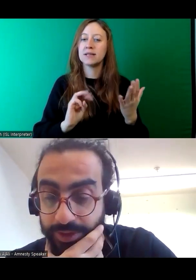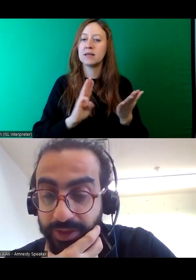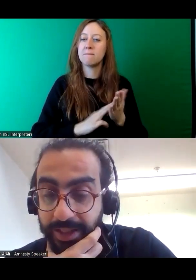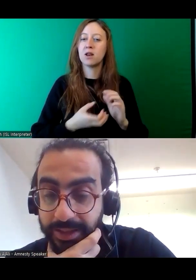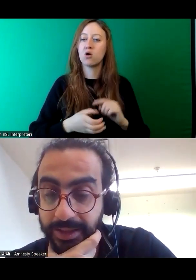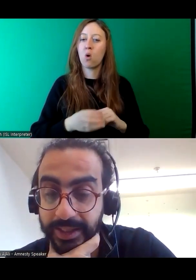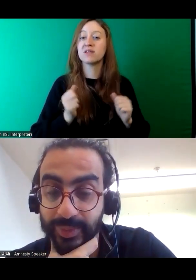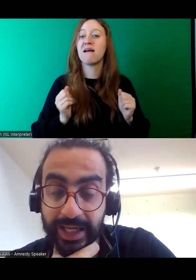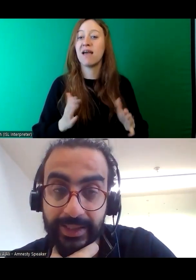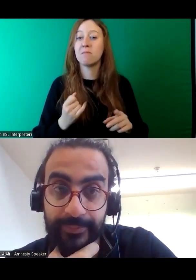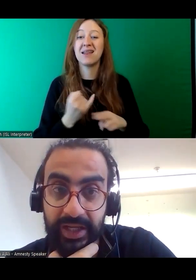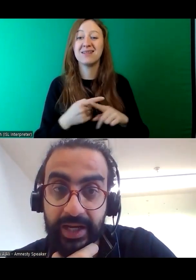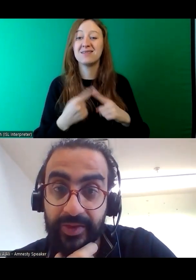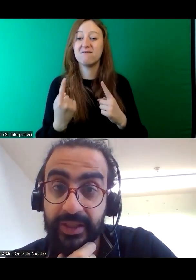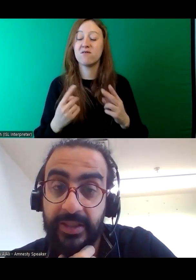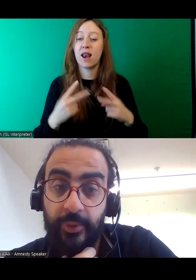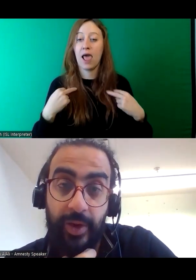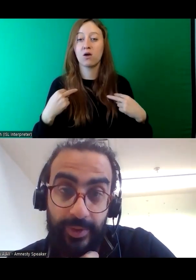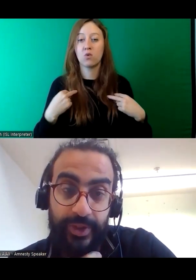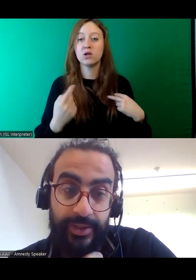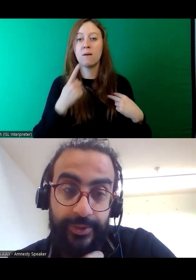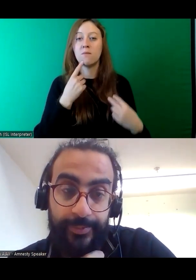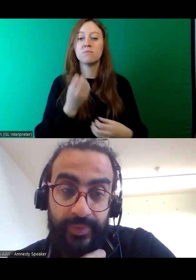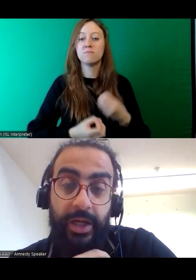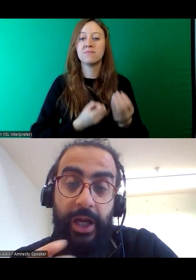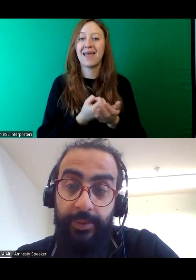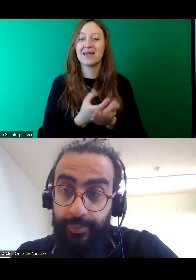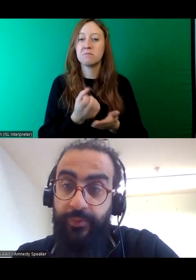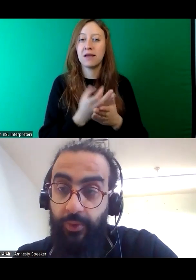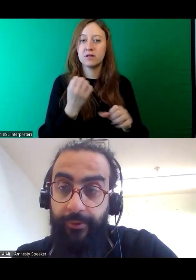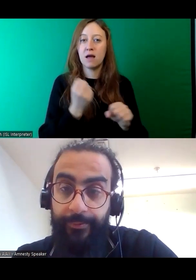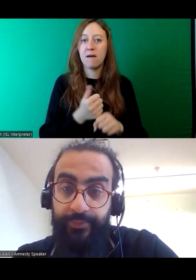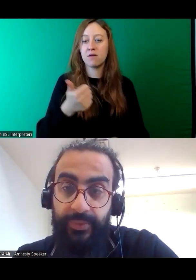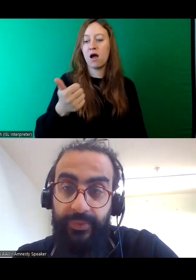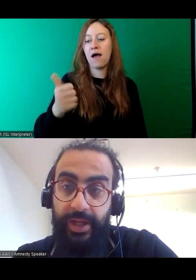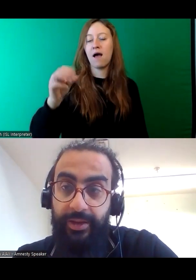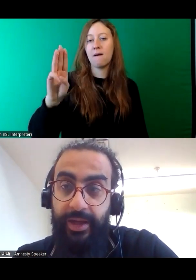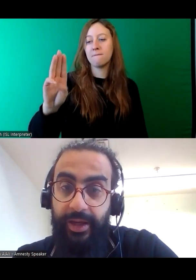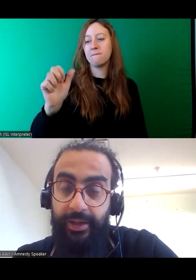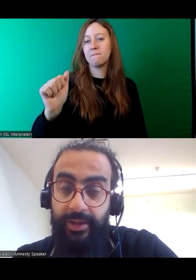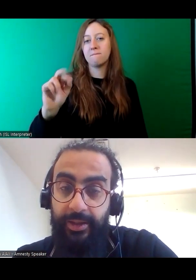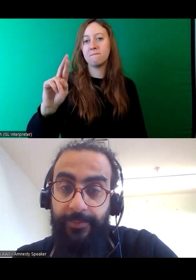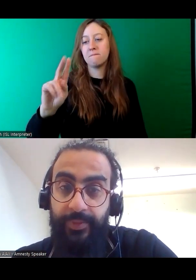several languages, and it explains the system of apartheid before the